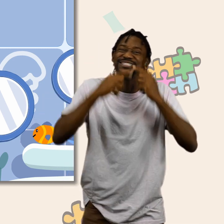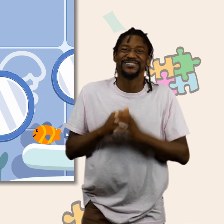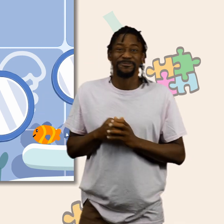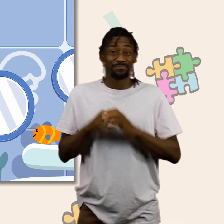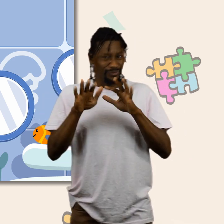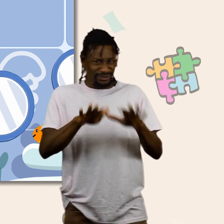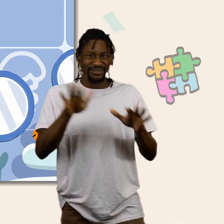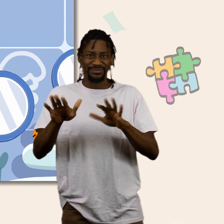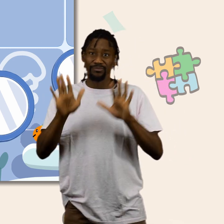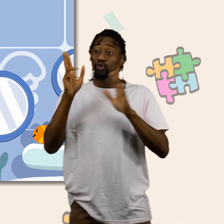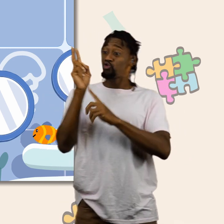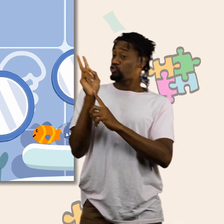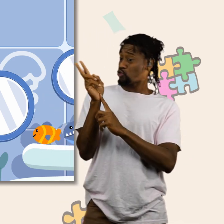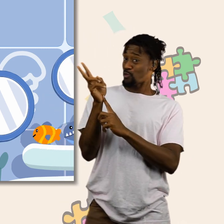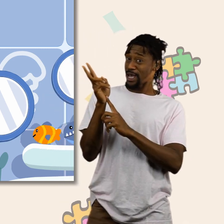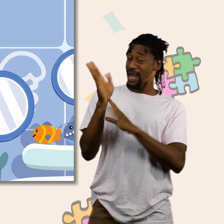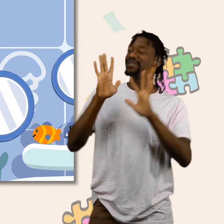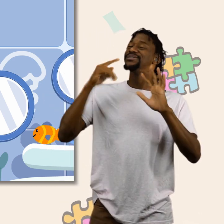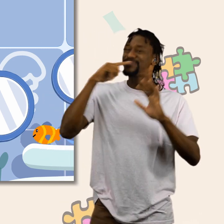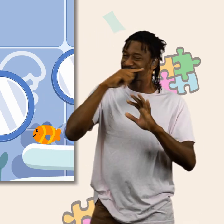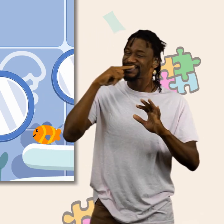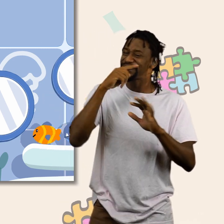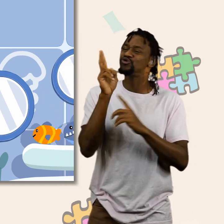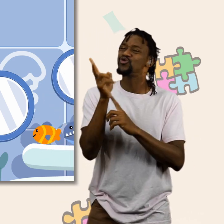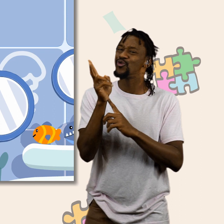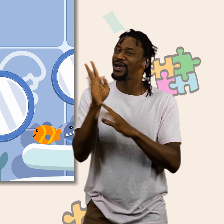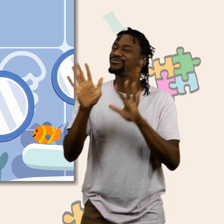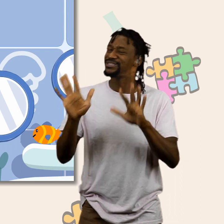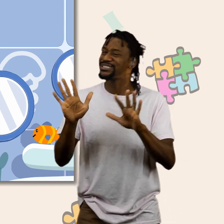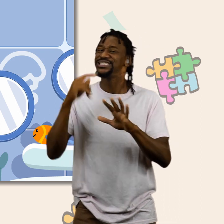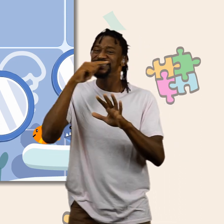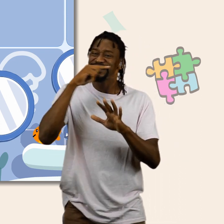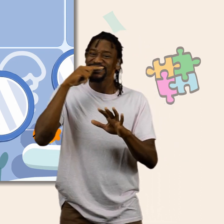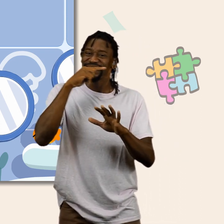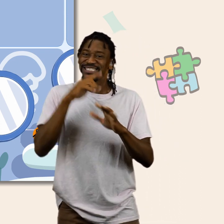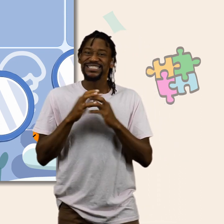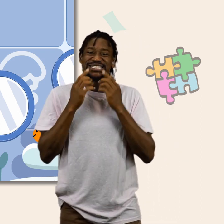You must take your time. 2 minutes is recommended, understood?